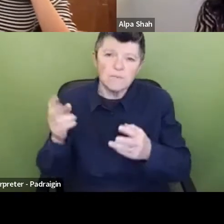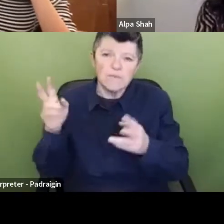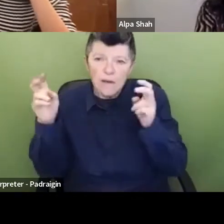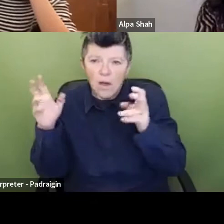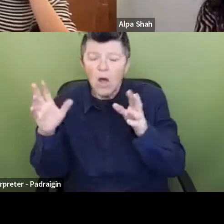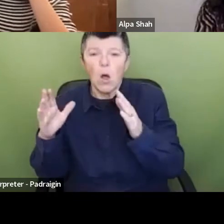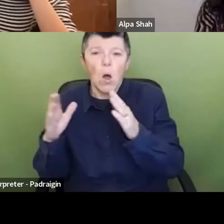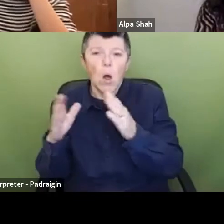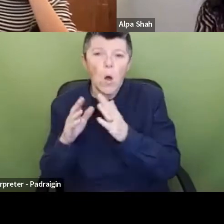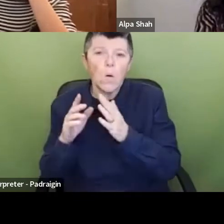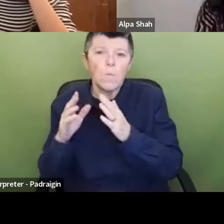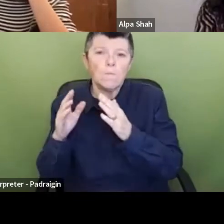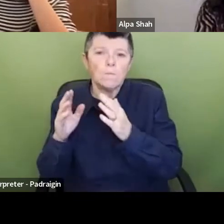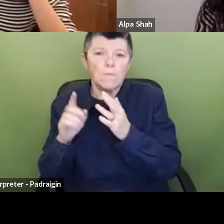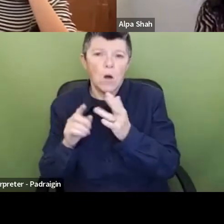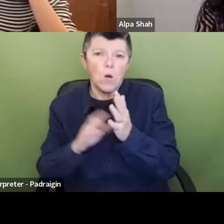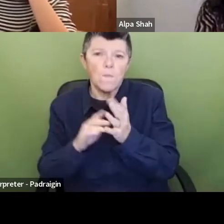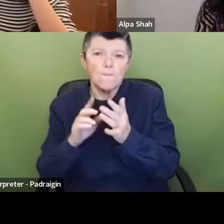ultimately a